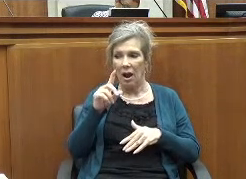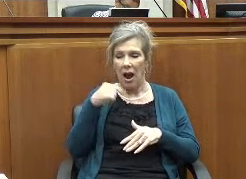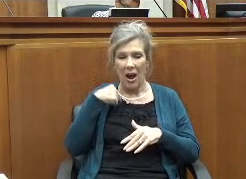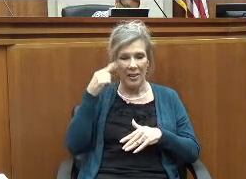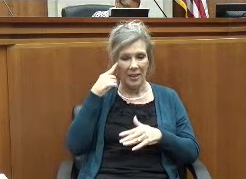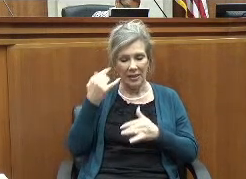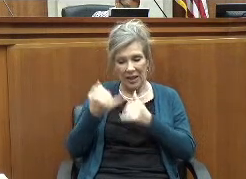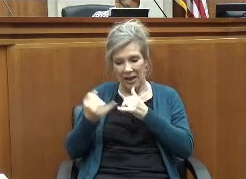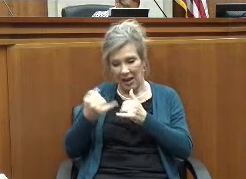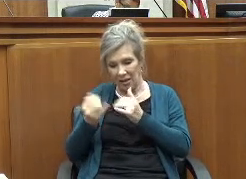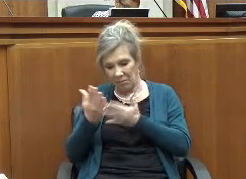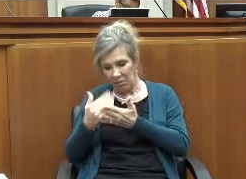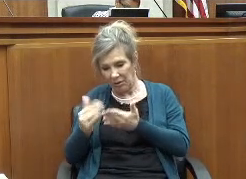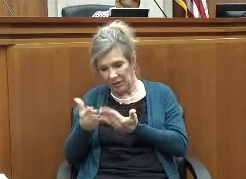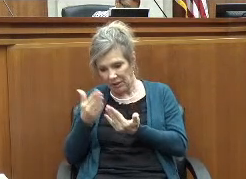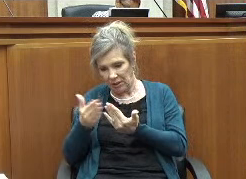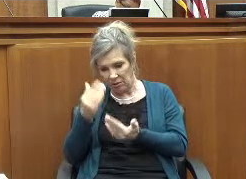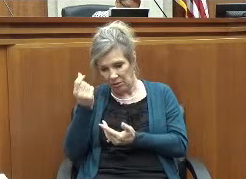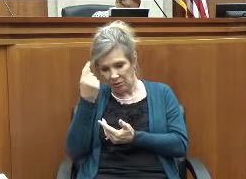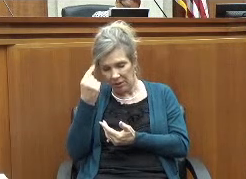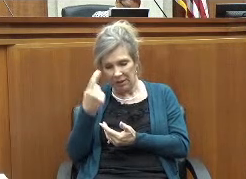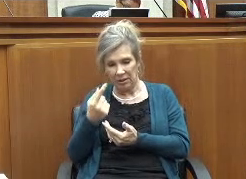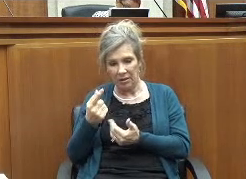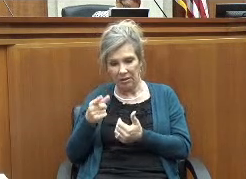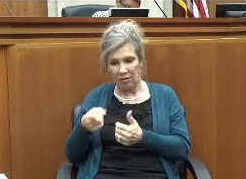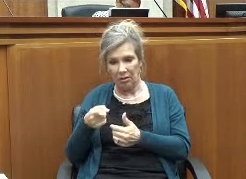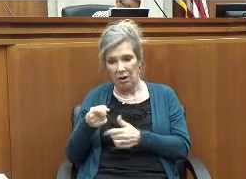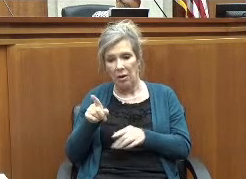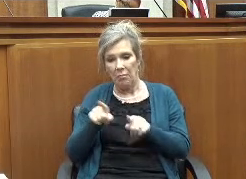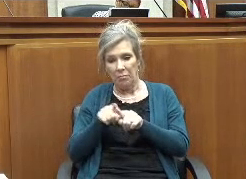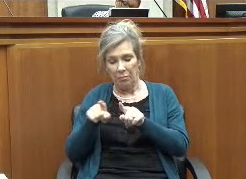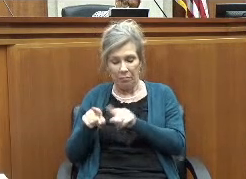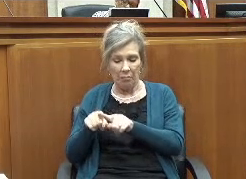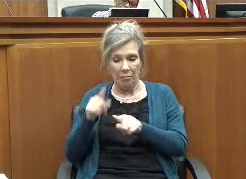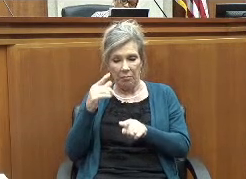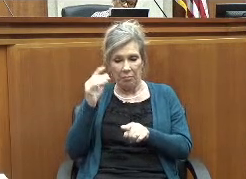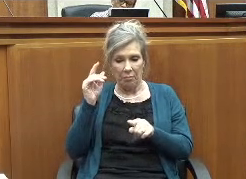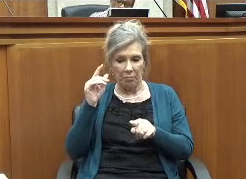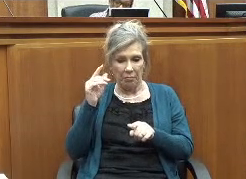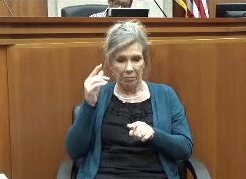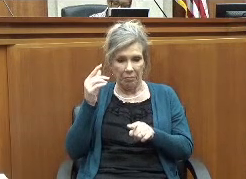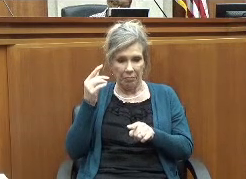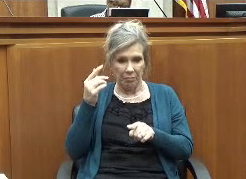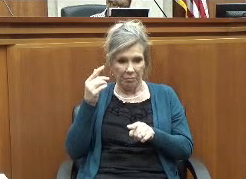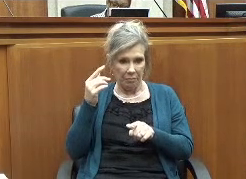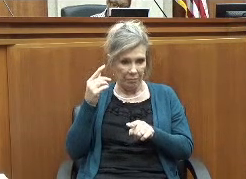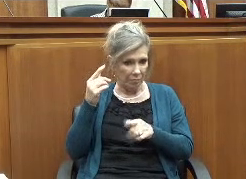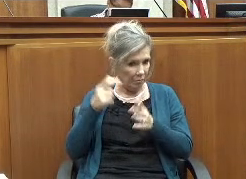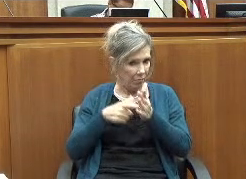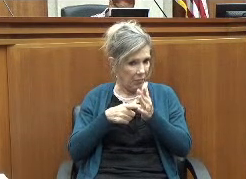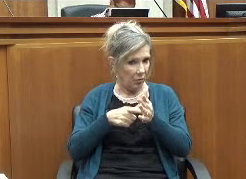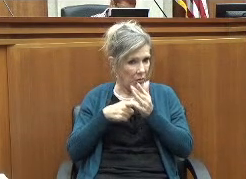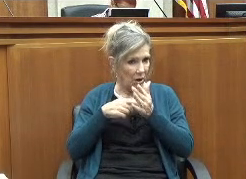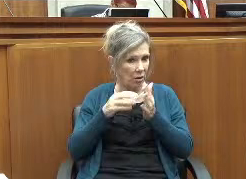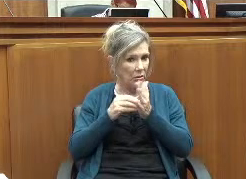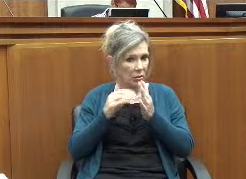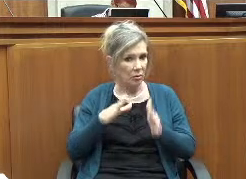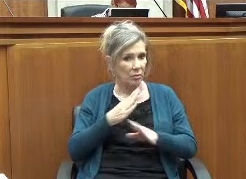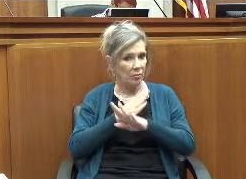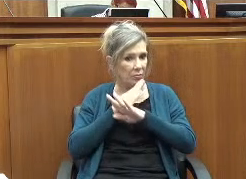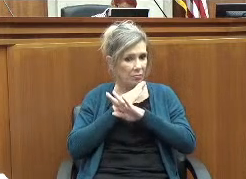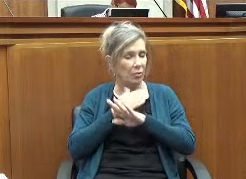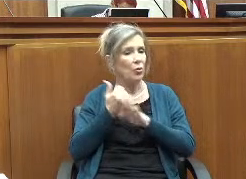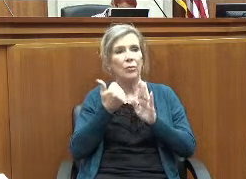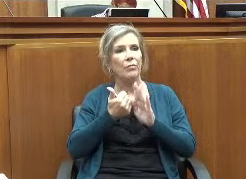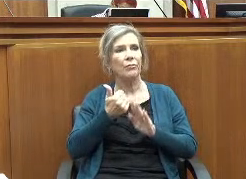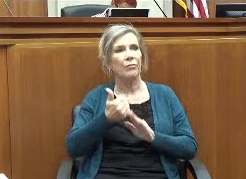for understanding purposes, which is it may also wish to clarify whether schools may forbid students who need special education services